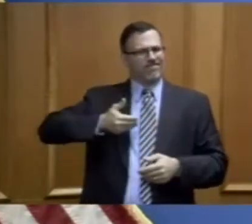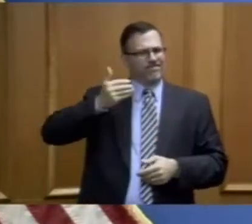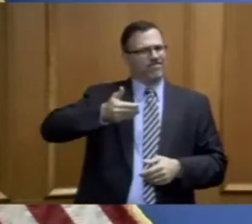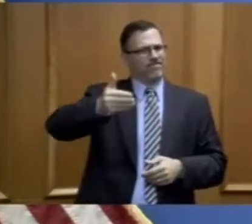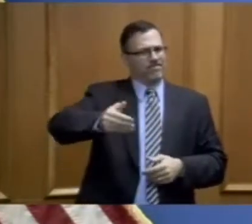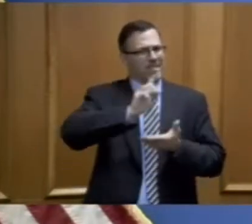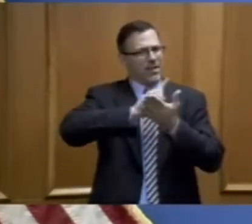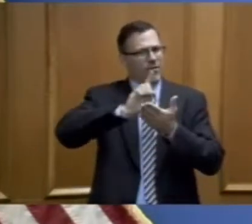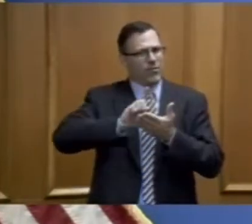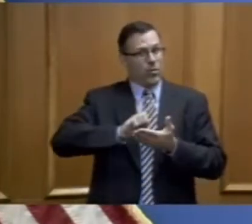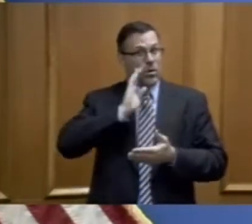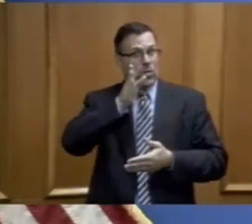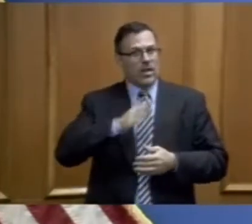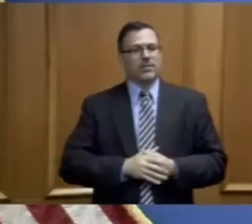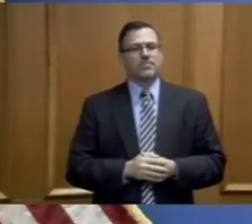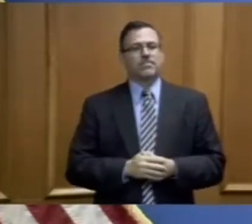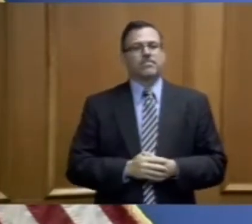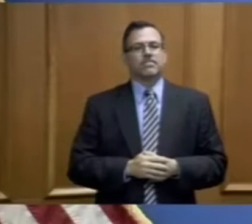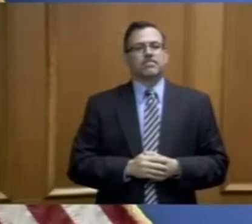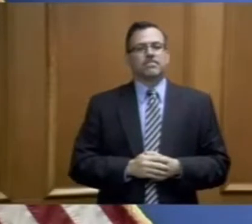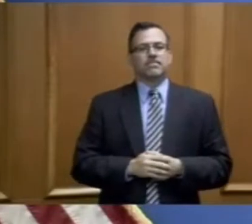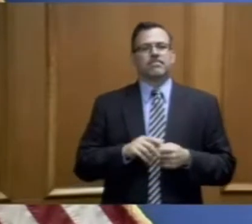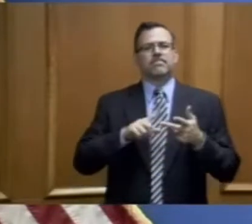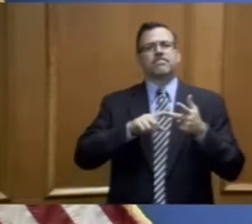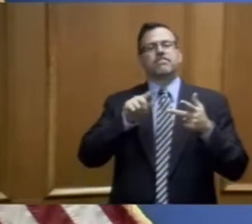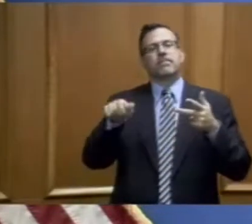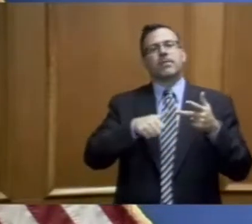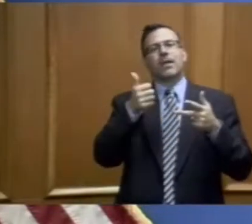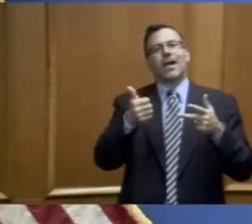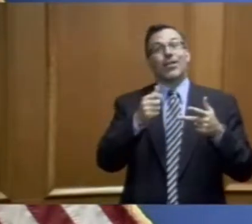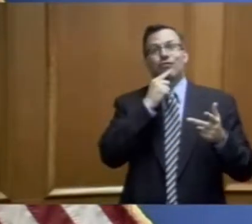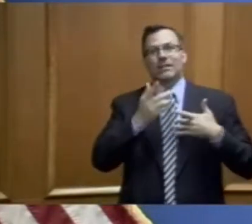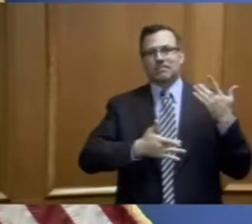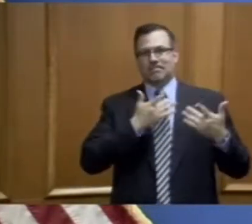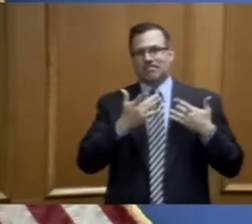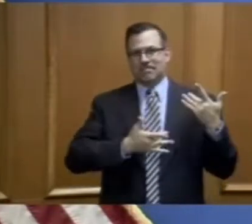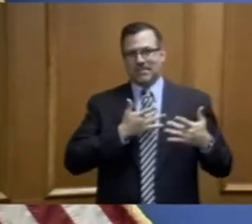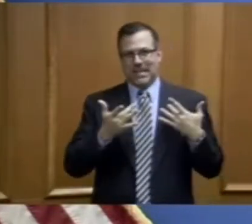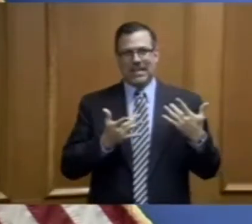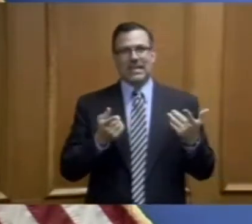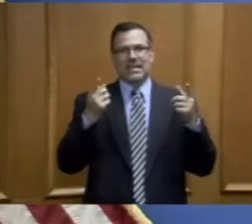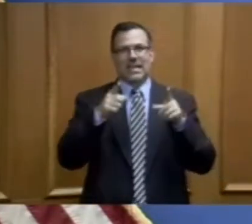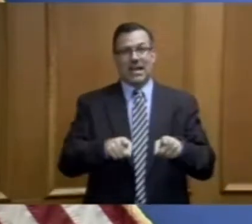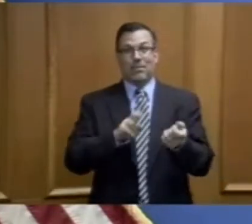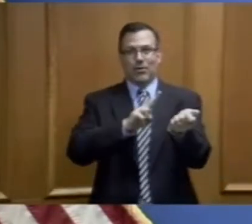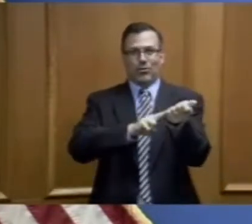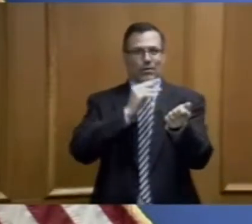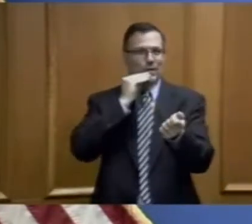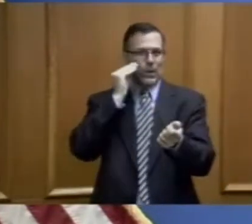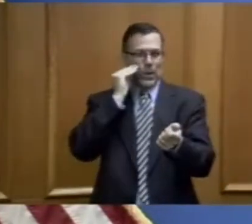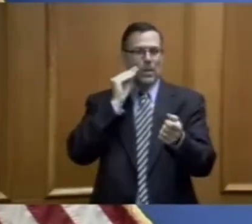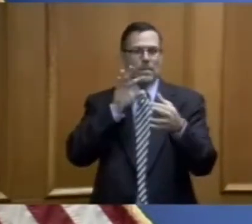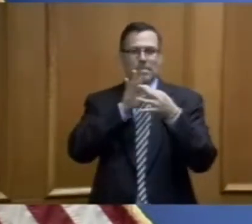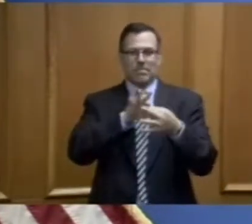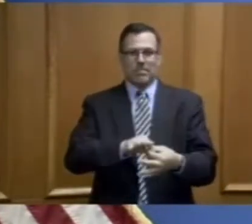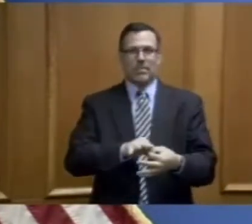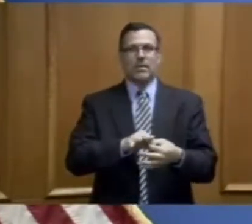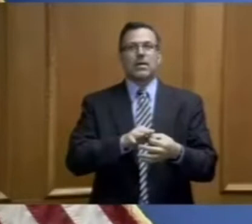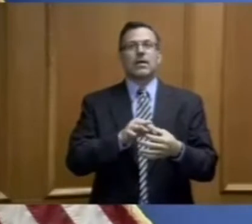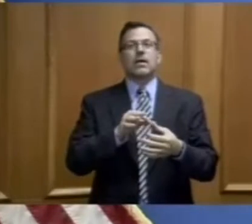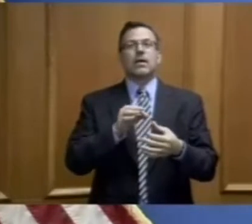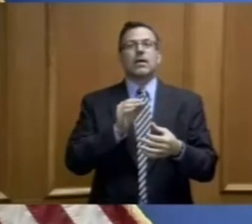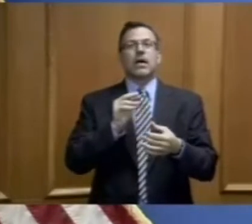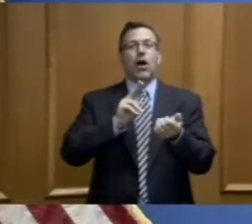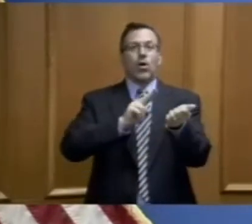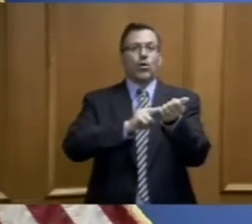residents. Something else that I find exciting that we've done in the nursing home space is through the use of